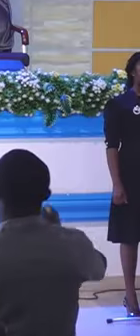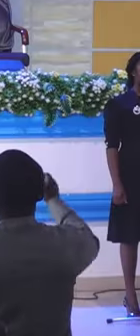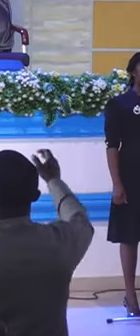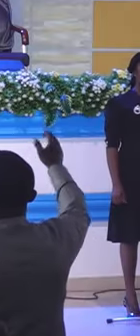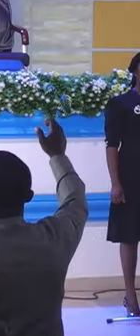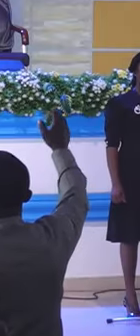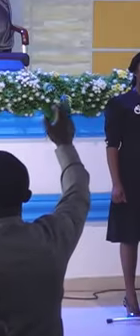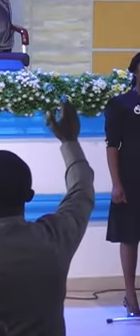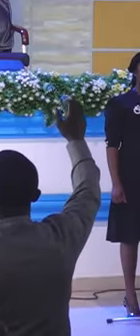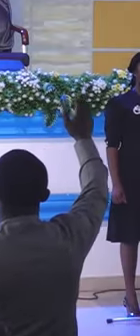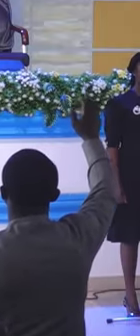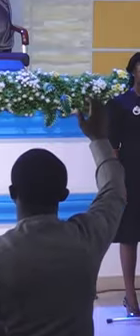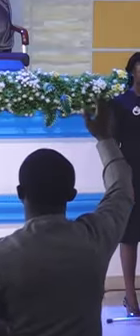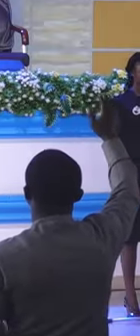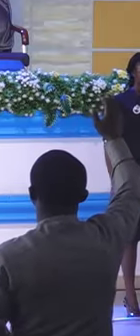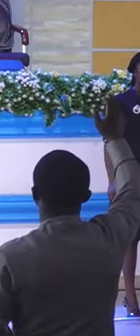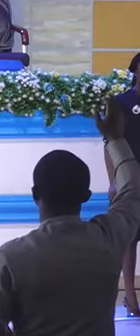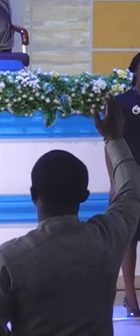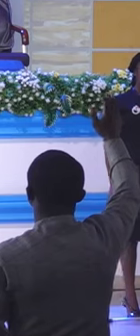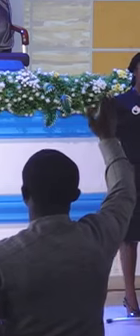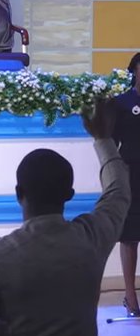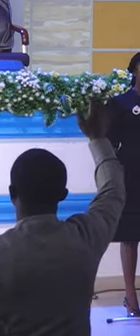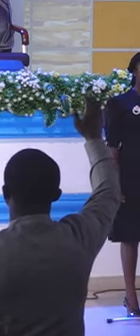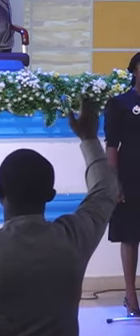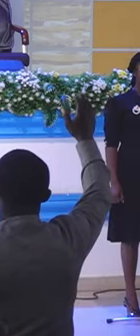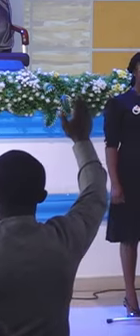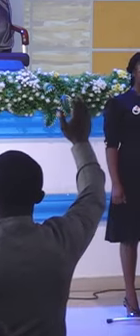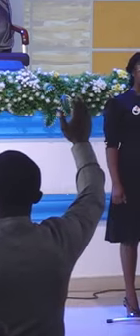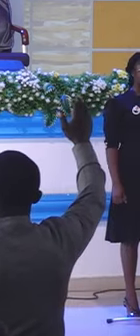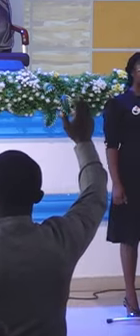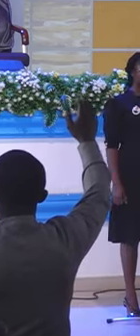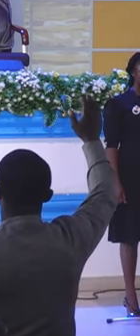on, lifted, lifted. Oh, yes, you are.